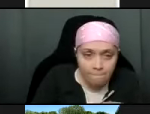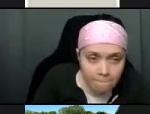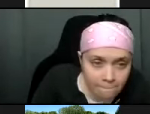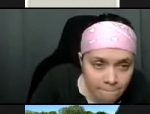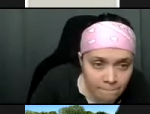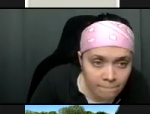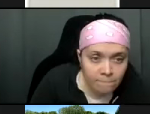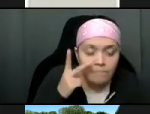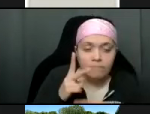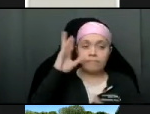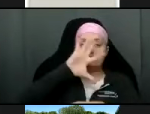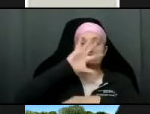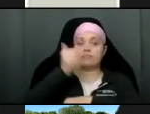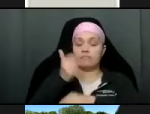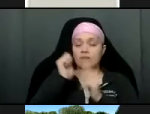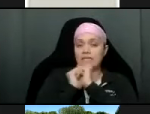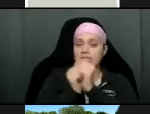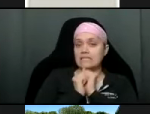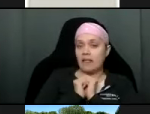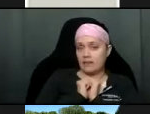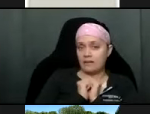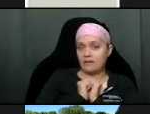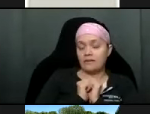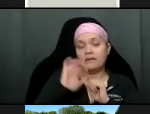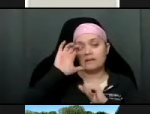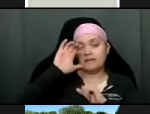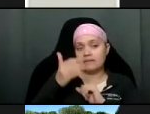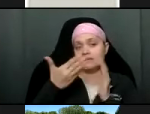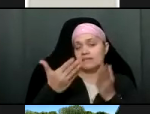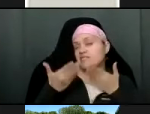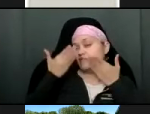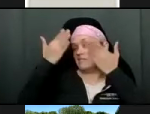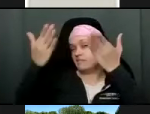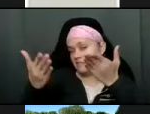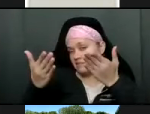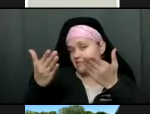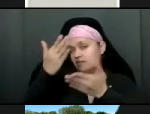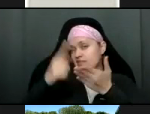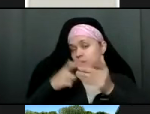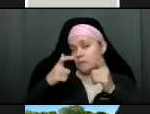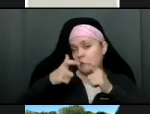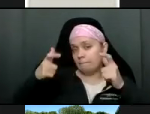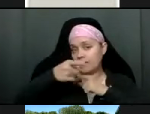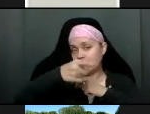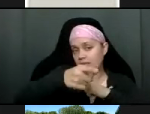So when you put all these landings together, it certainly suggests that there's something big here.